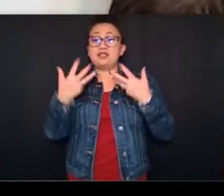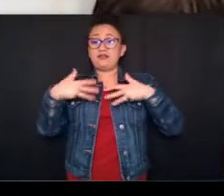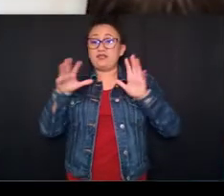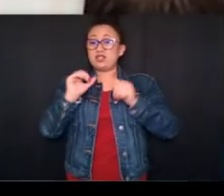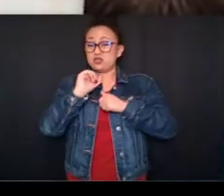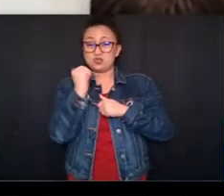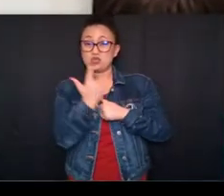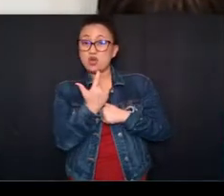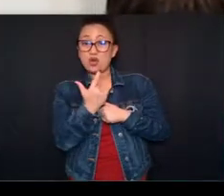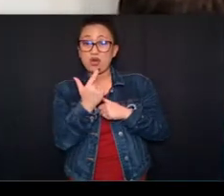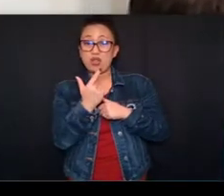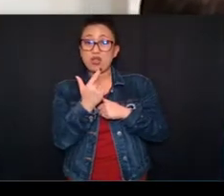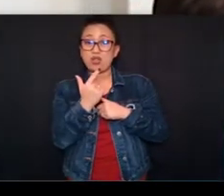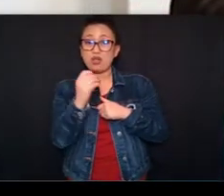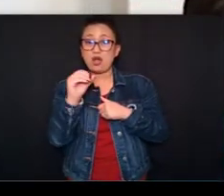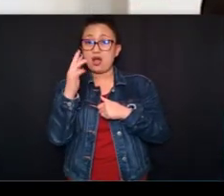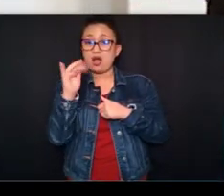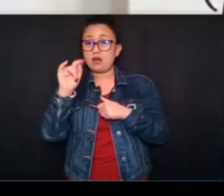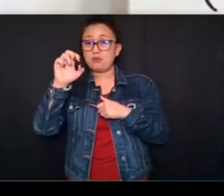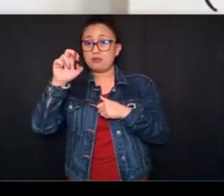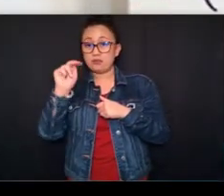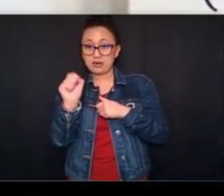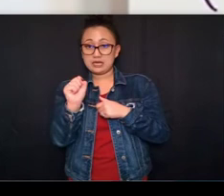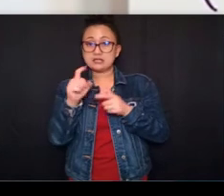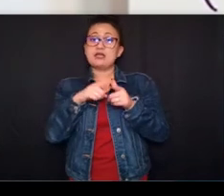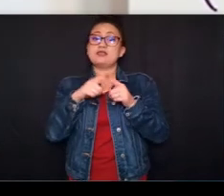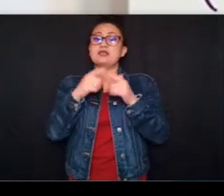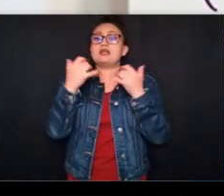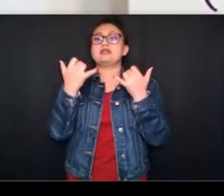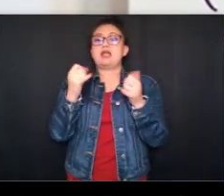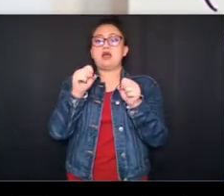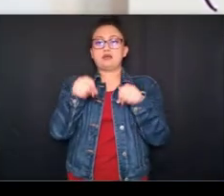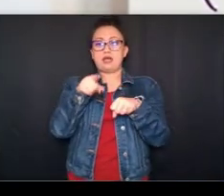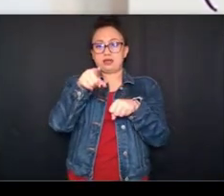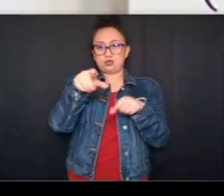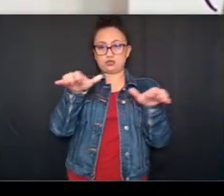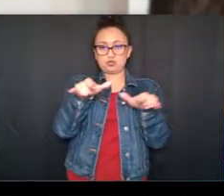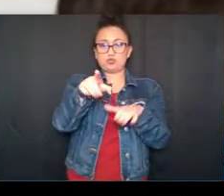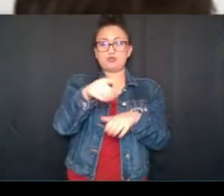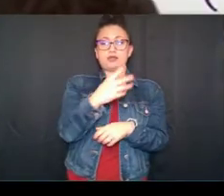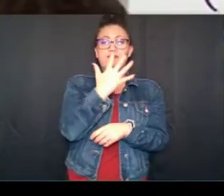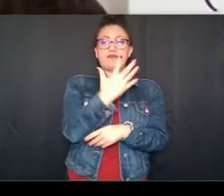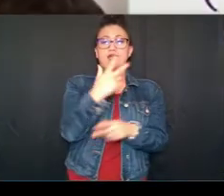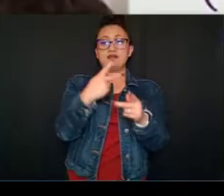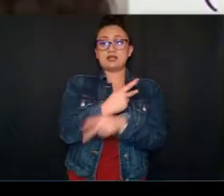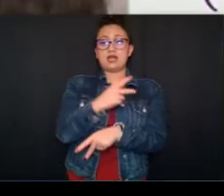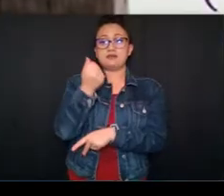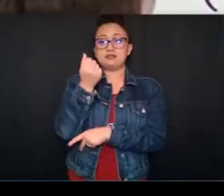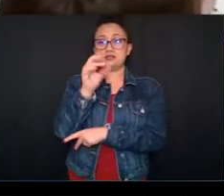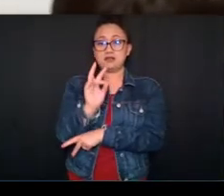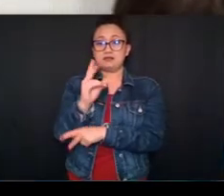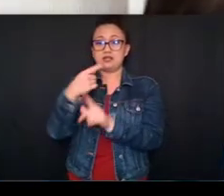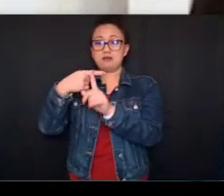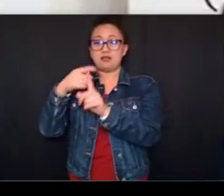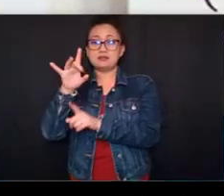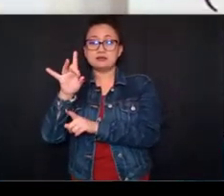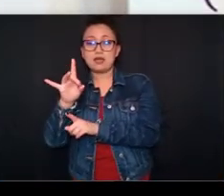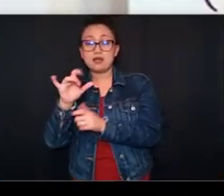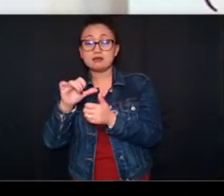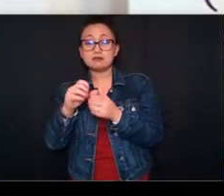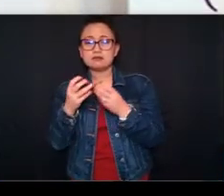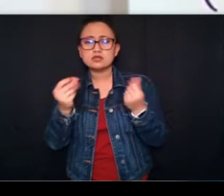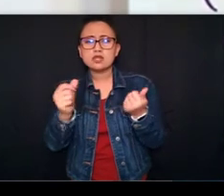what we have now is 5 times 17 plus 8. And I'm going to ask you, how do we solve that? Well, we've already